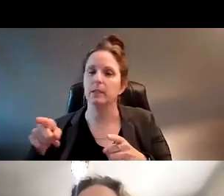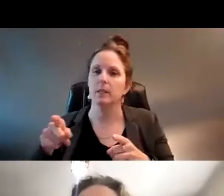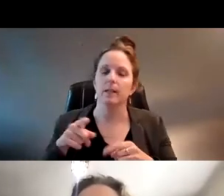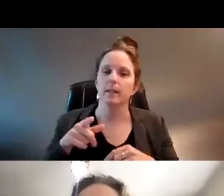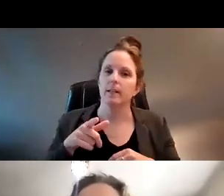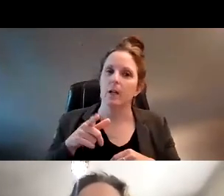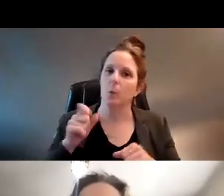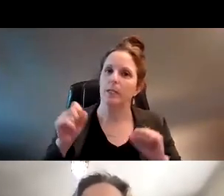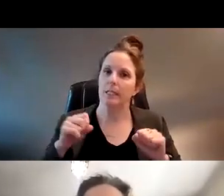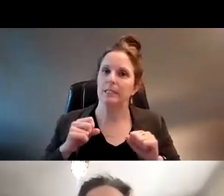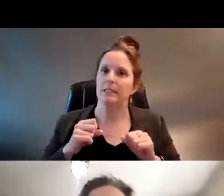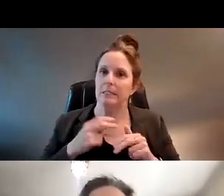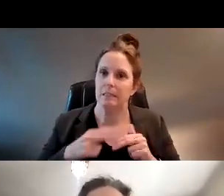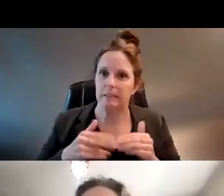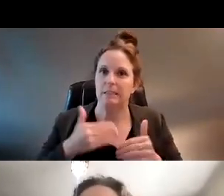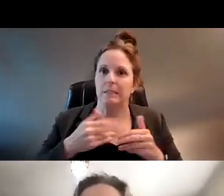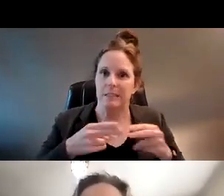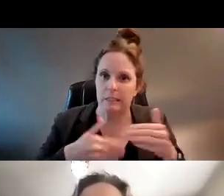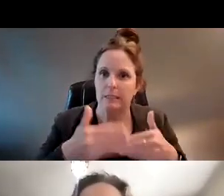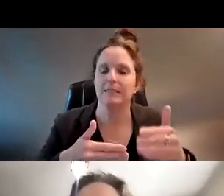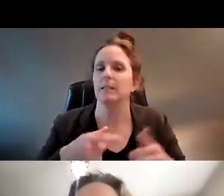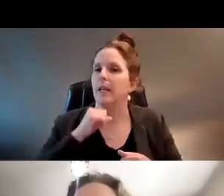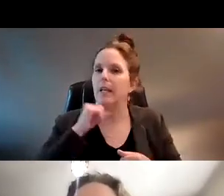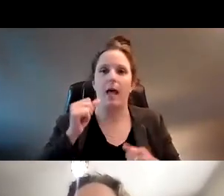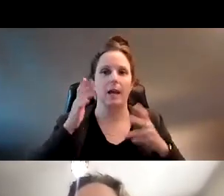enduring negative effects on our